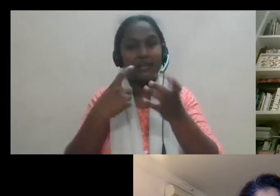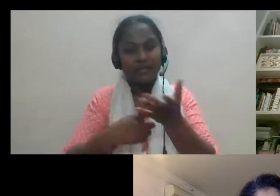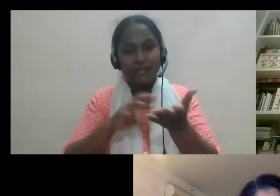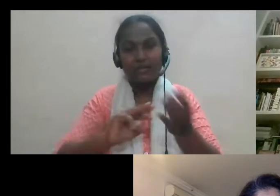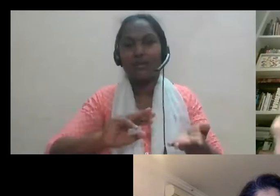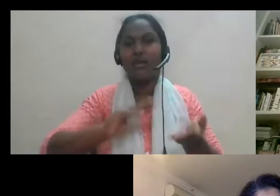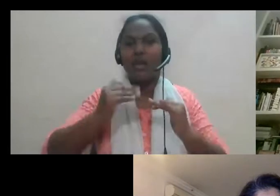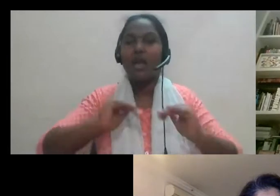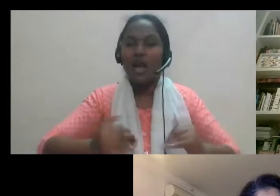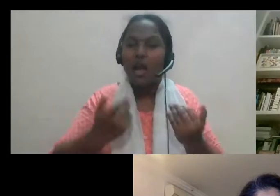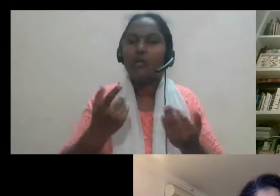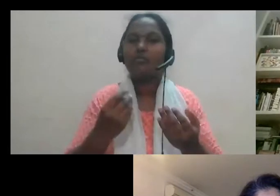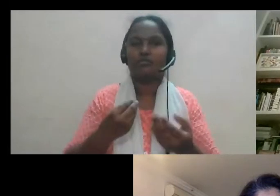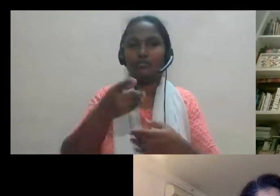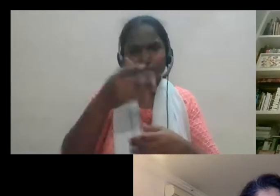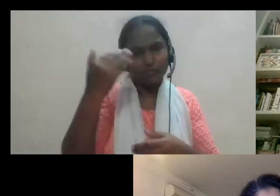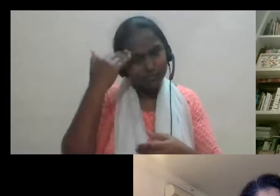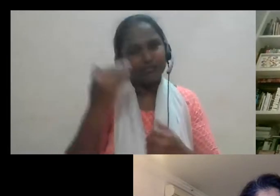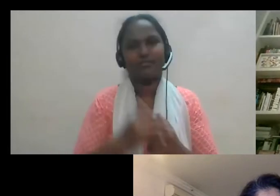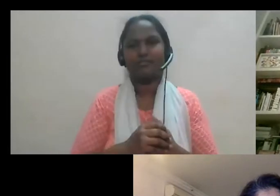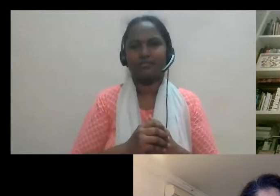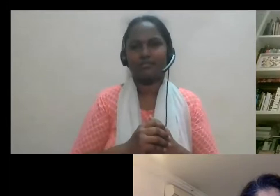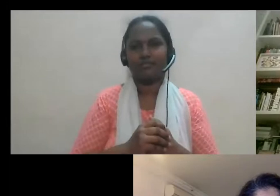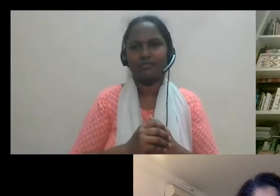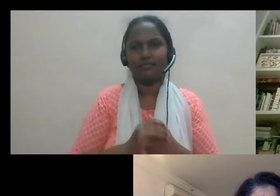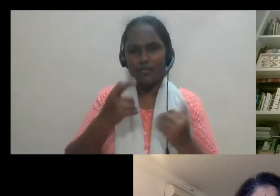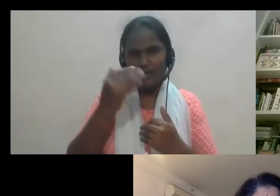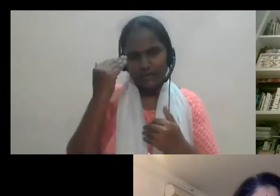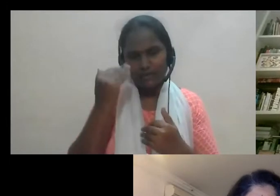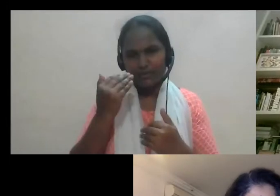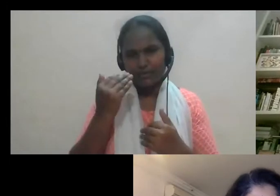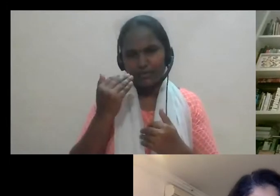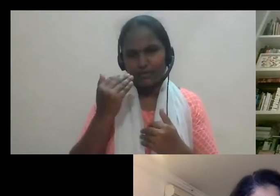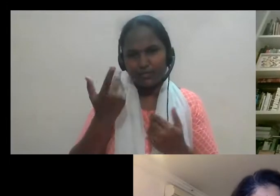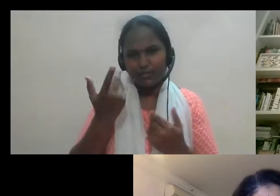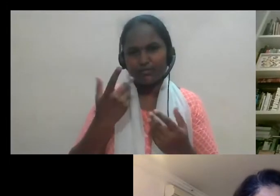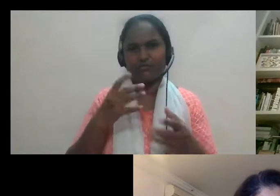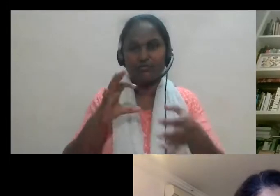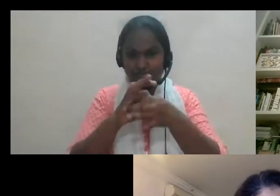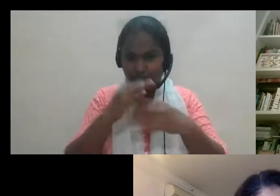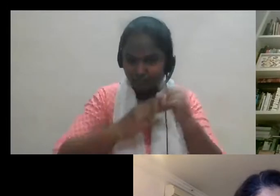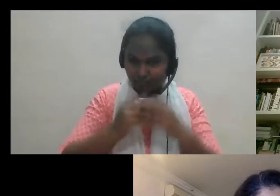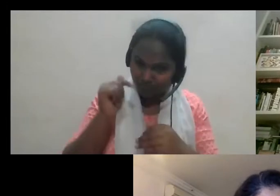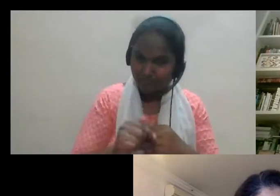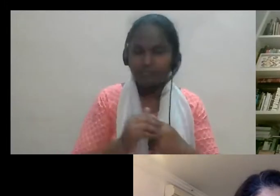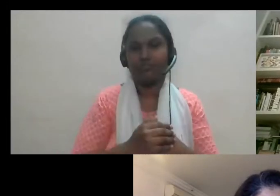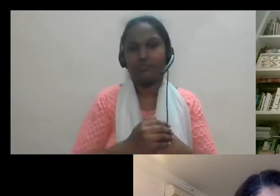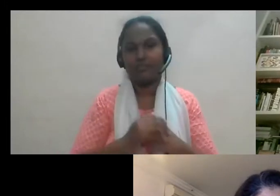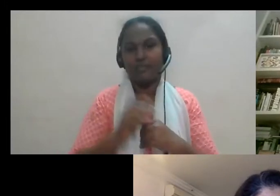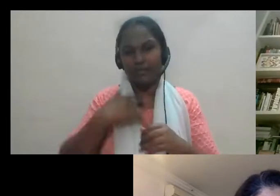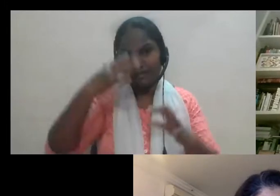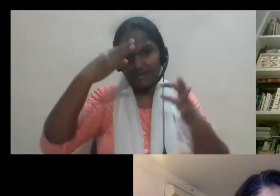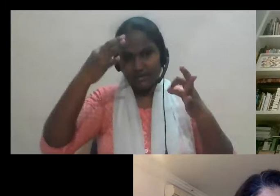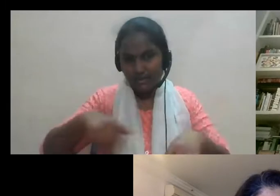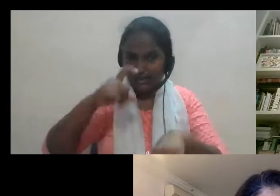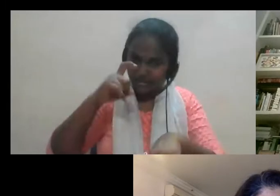how do you approach that, you know, and how do you construct that. And we decided at the